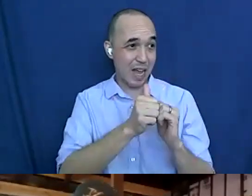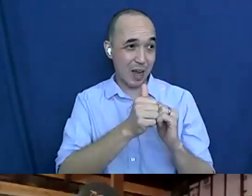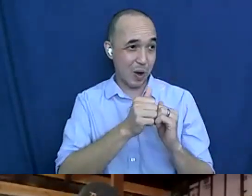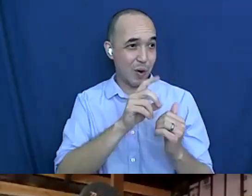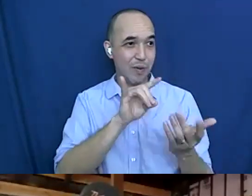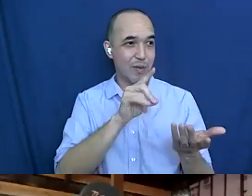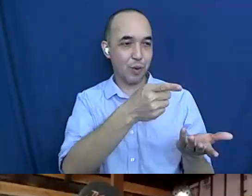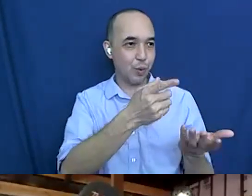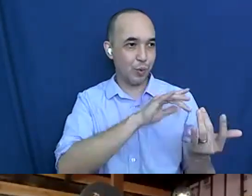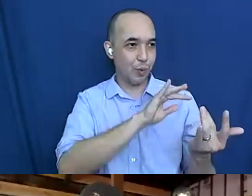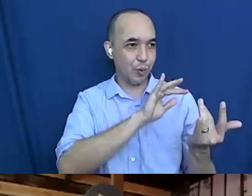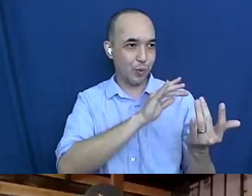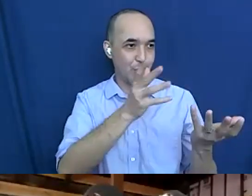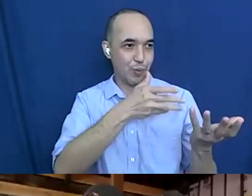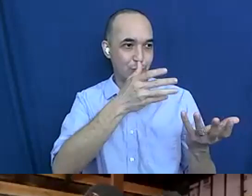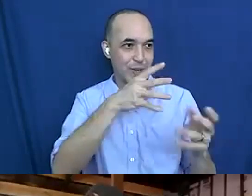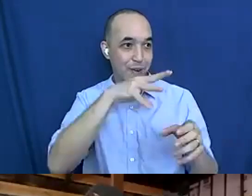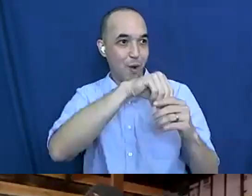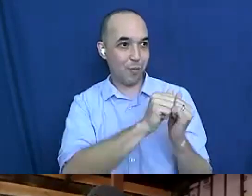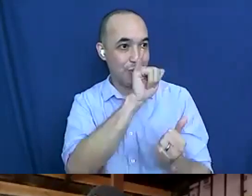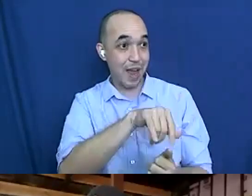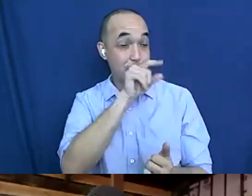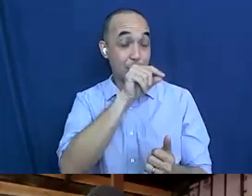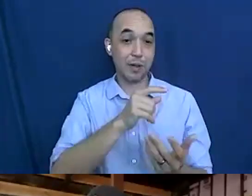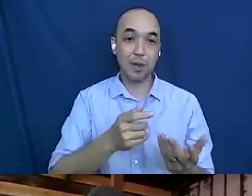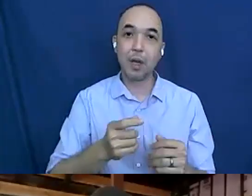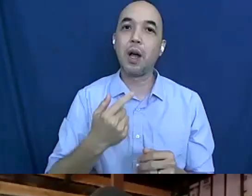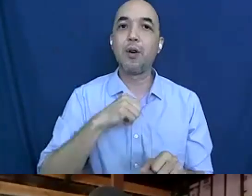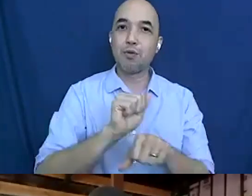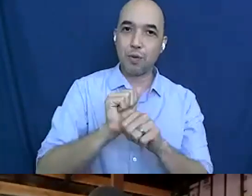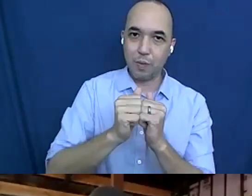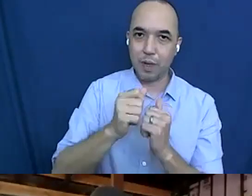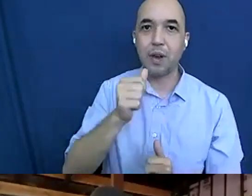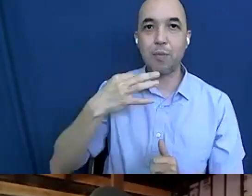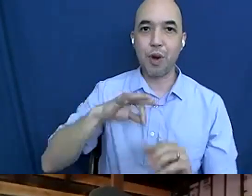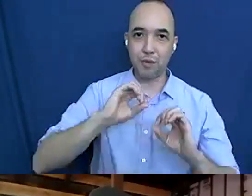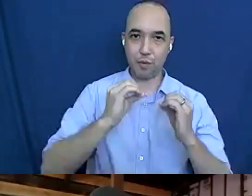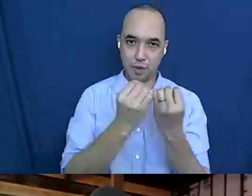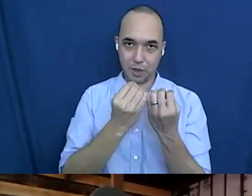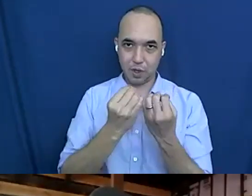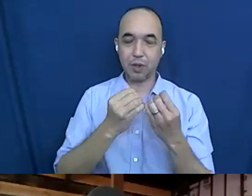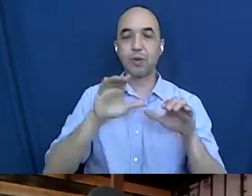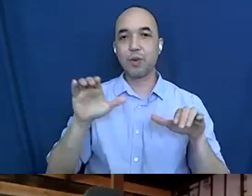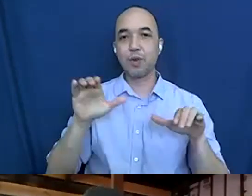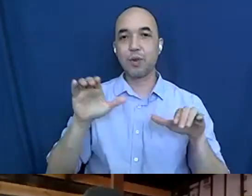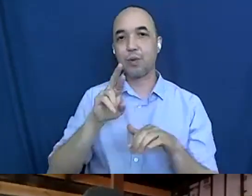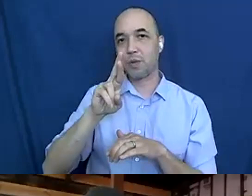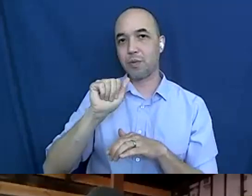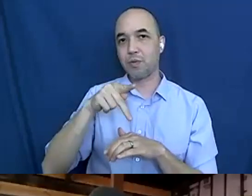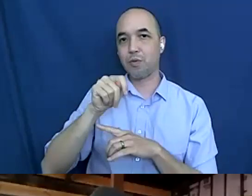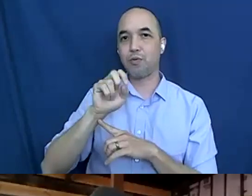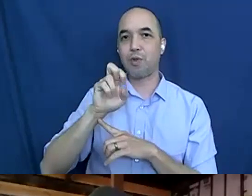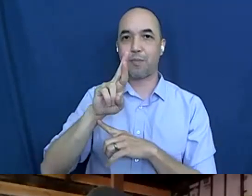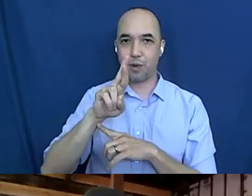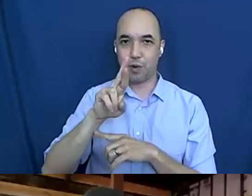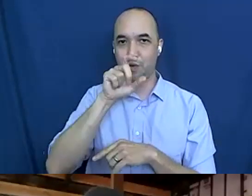How did you get in contact with that bird? I was working with a nonprofit. We were doing a raptor education program. So the very first bird